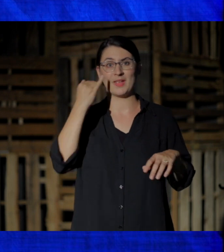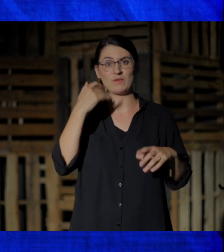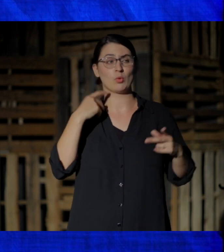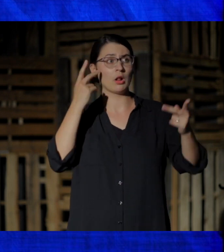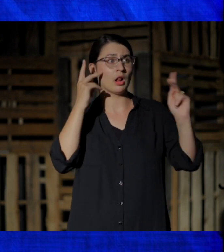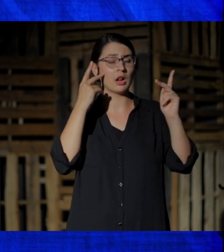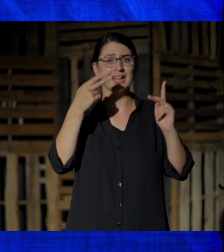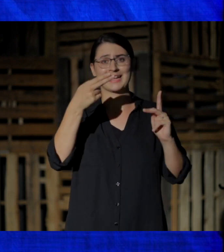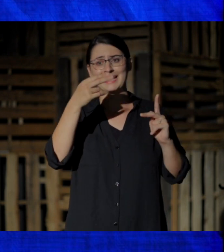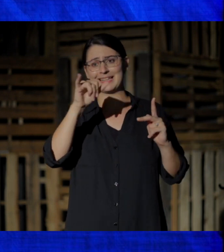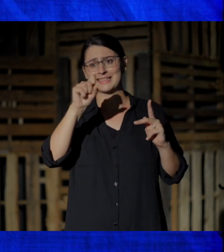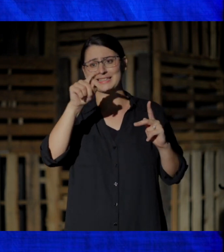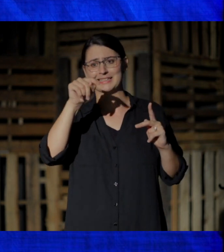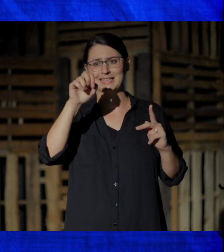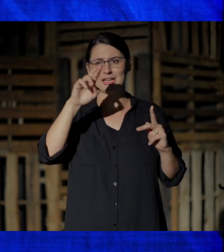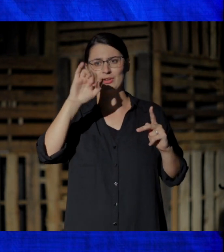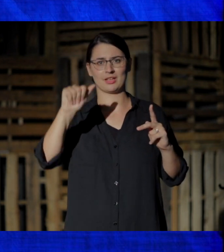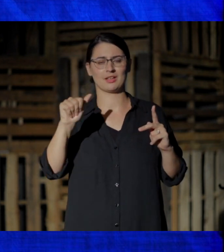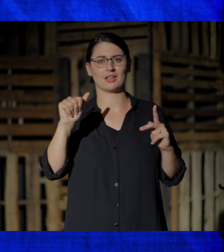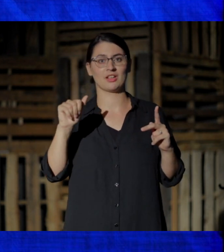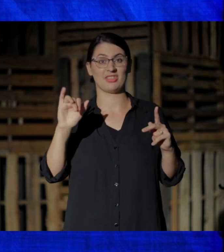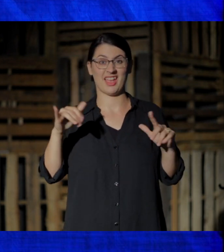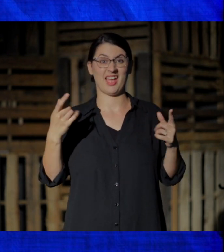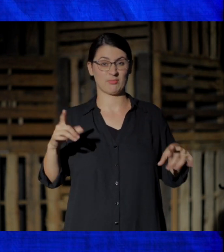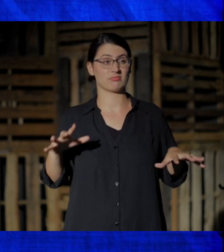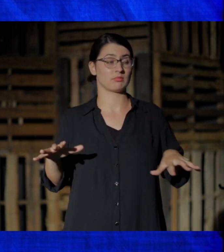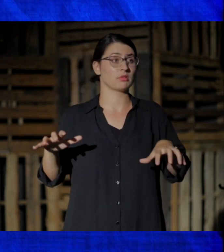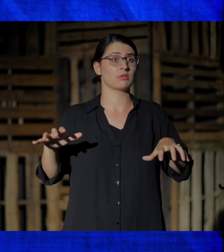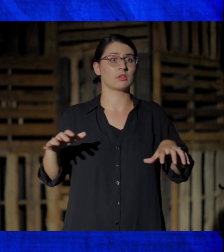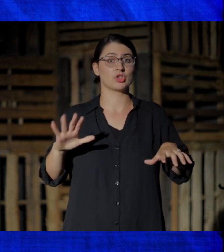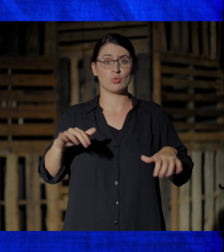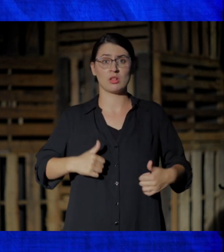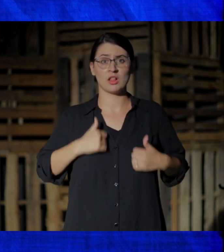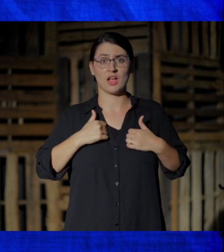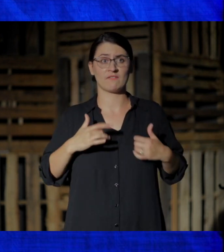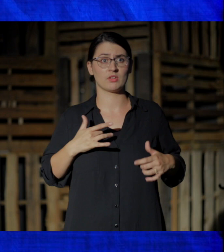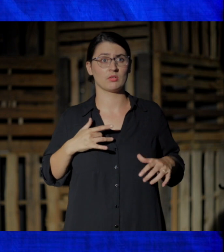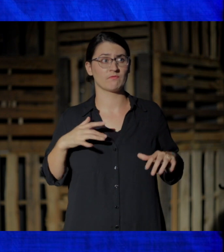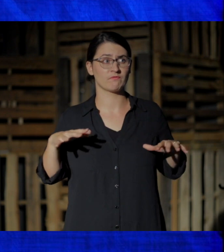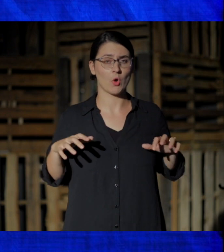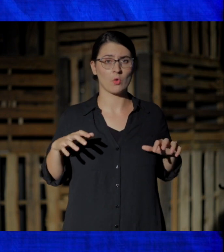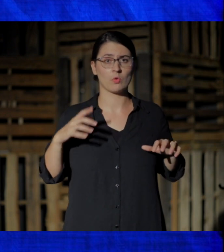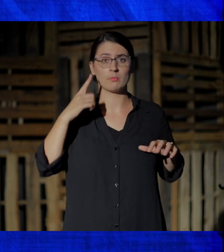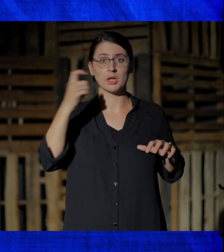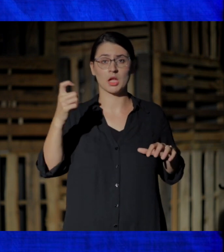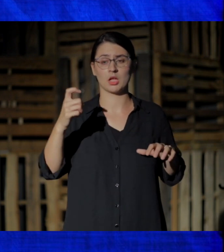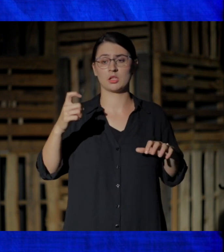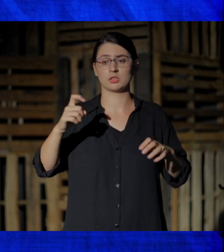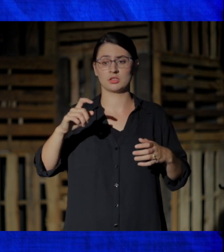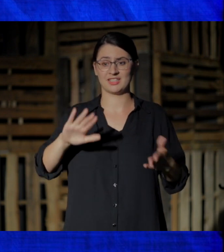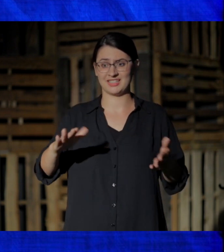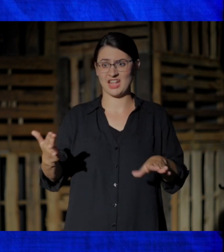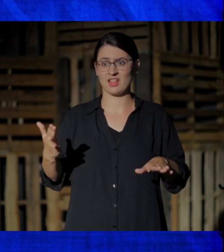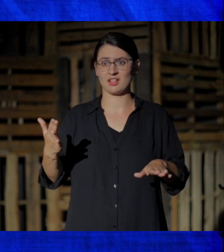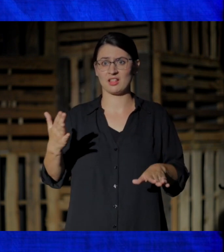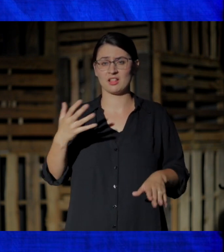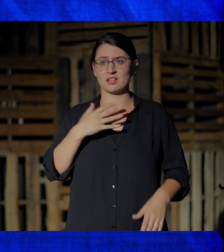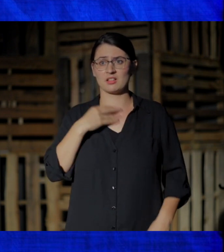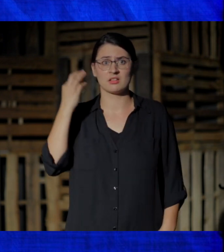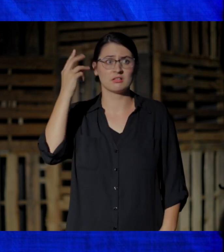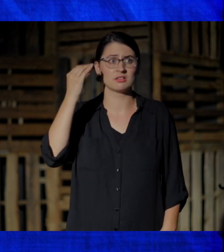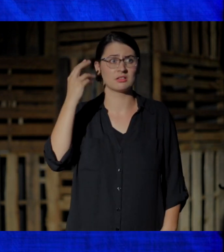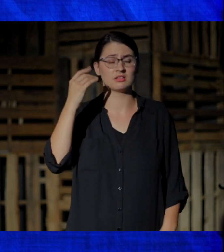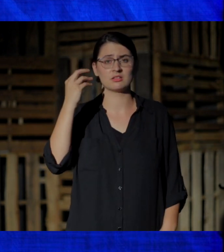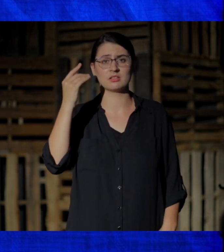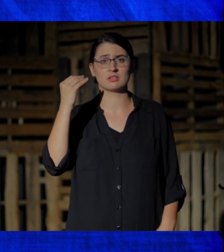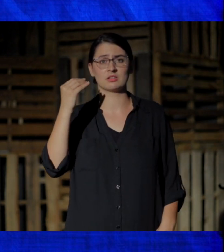Is your life paralyzed in the fear of death? Are you ignoring the reality of death, suppressing